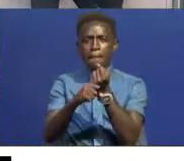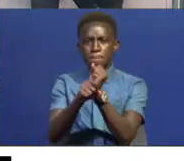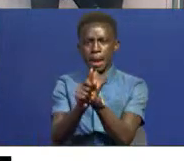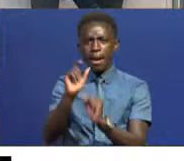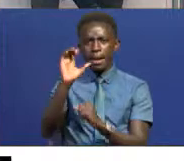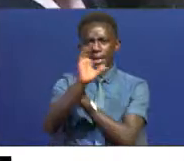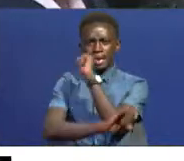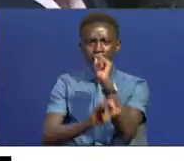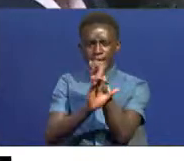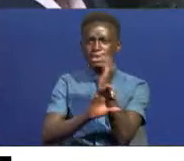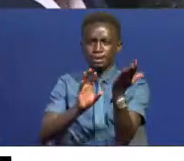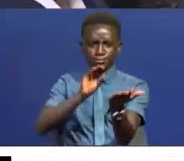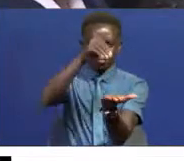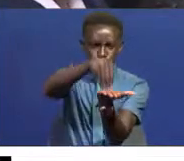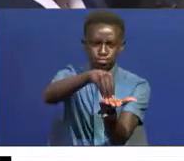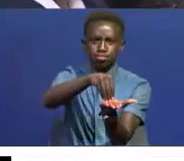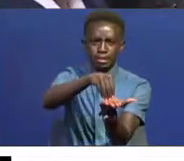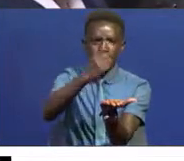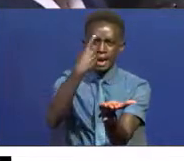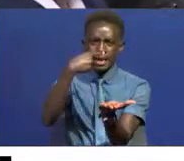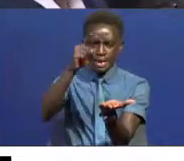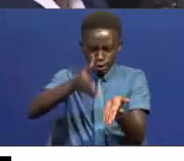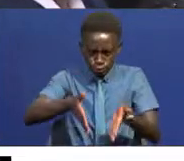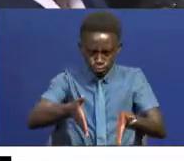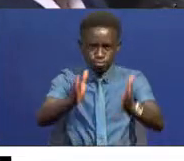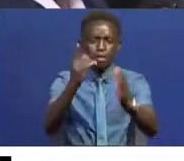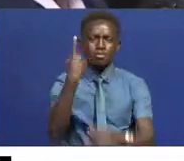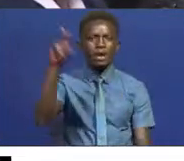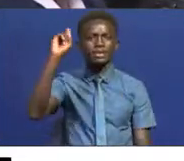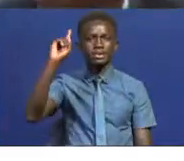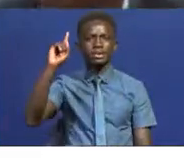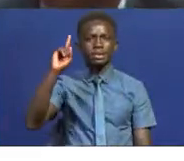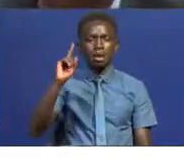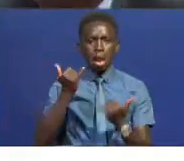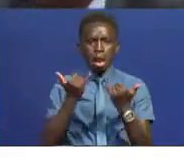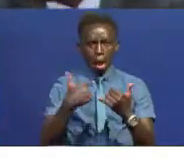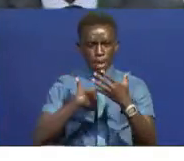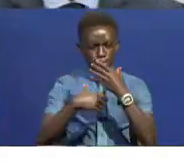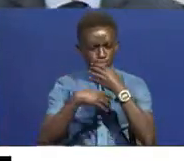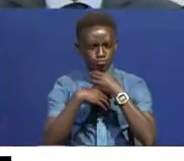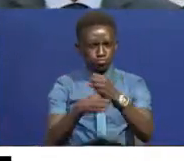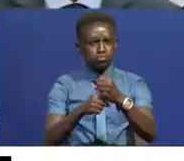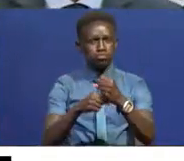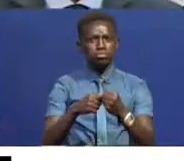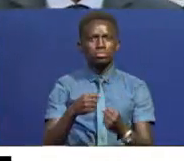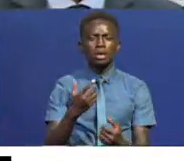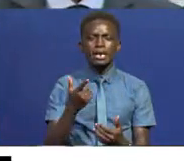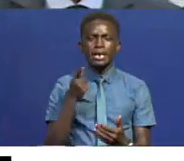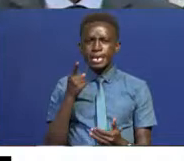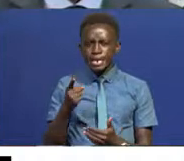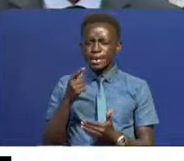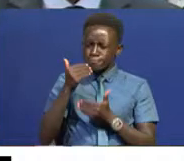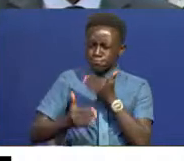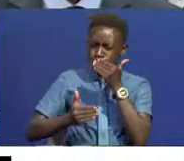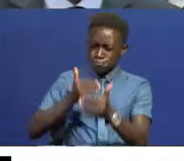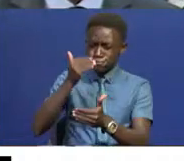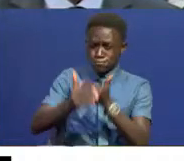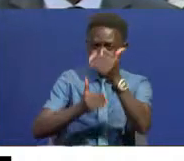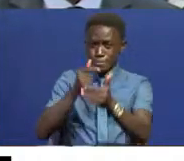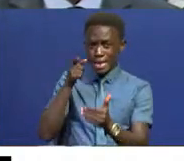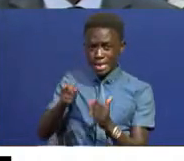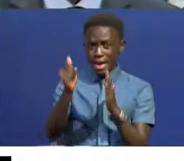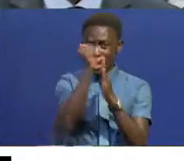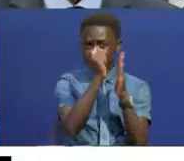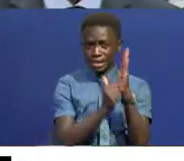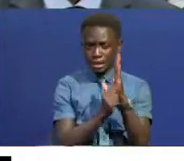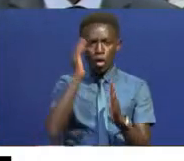right path. Consequently, I am confident that the consistent execution of this agenda will deliver the